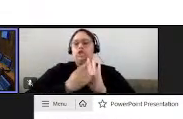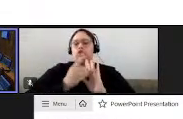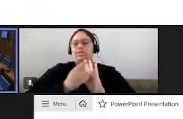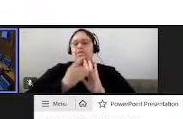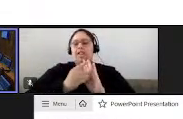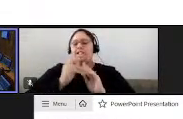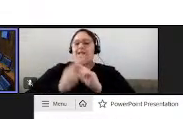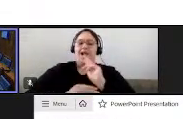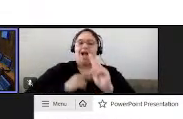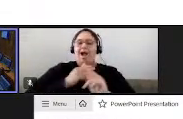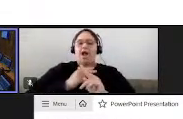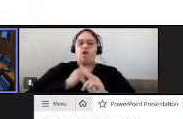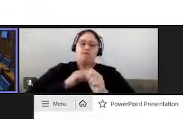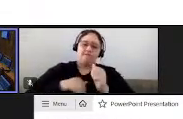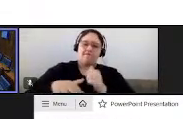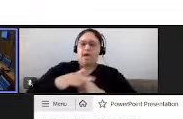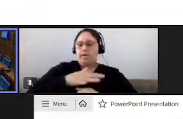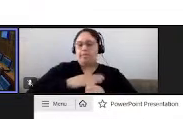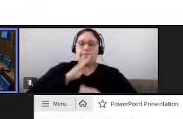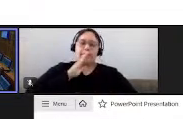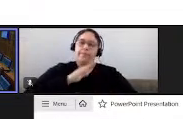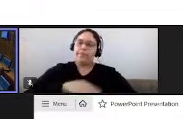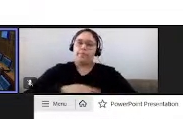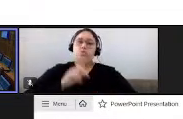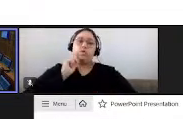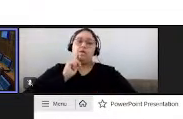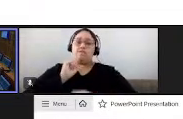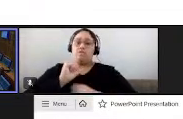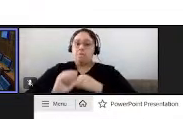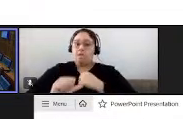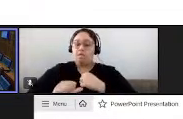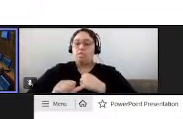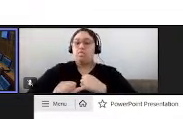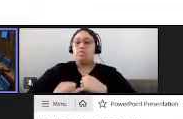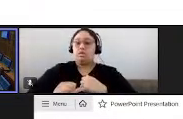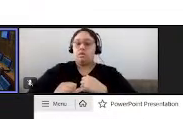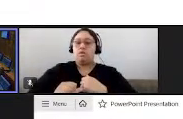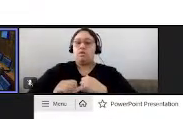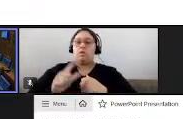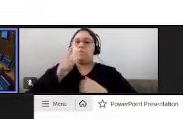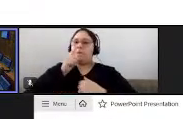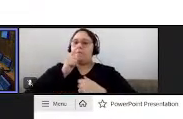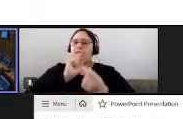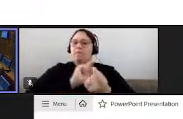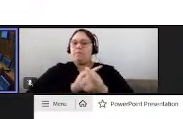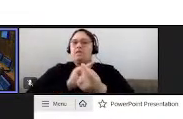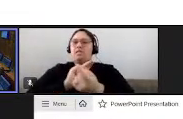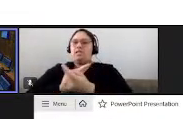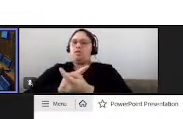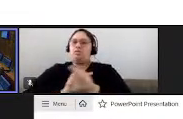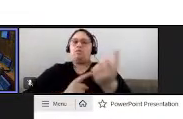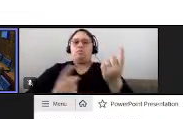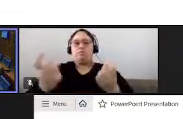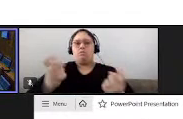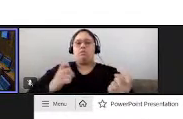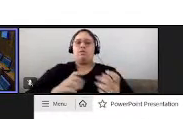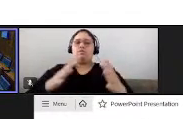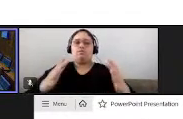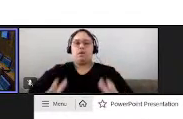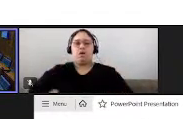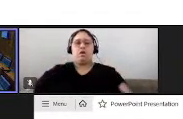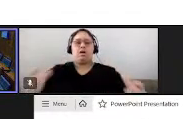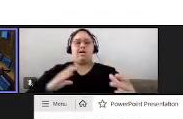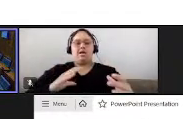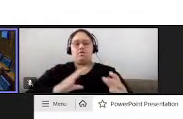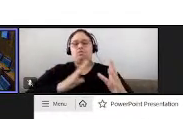digitalized kind of environment. And on a monthly basis, there are public meetings called by councillors. And